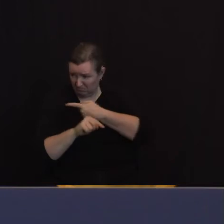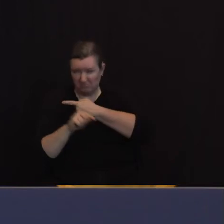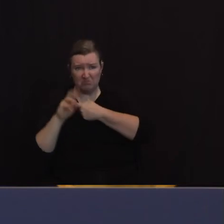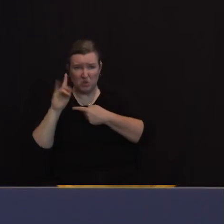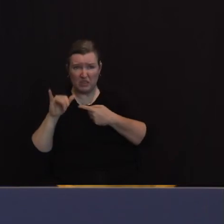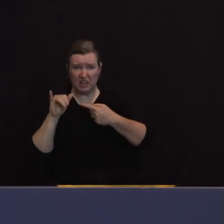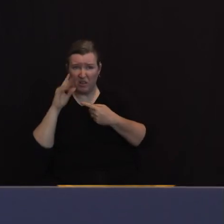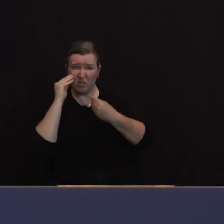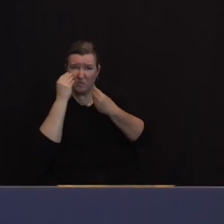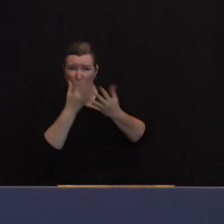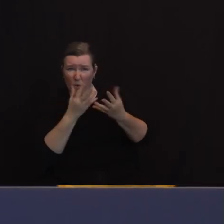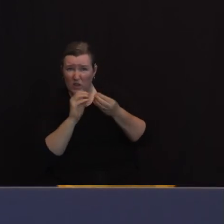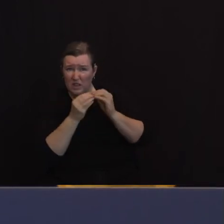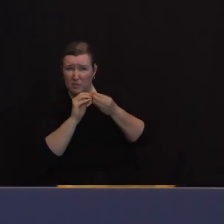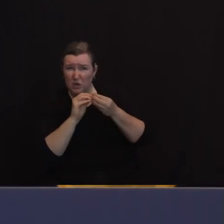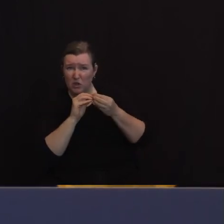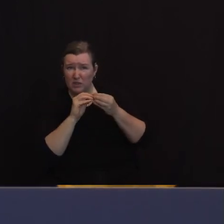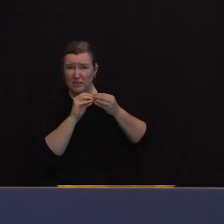Well,